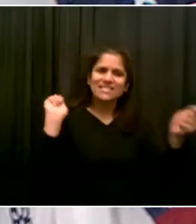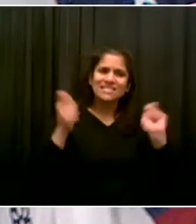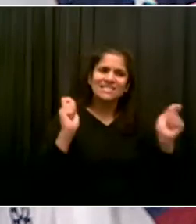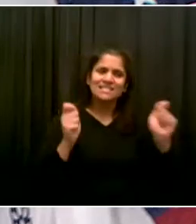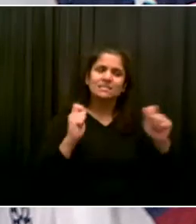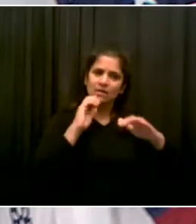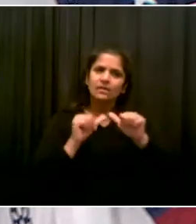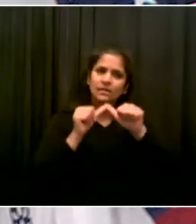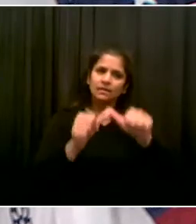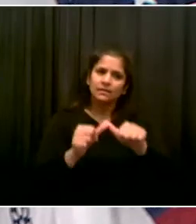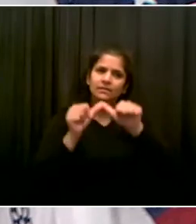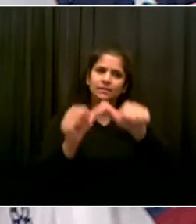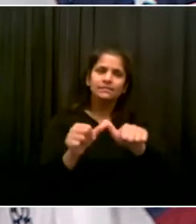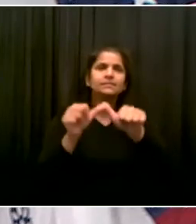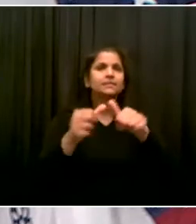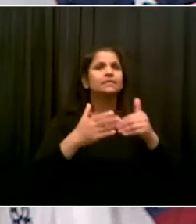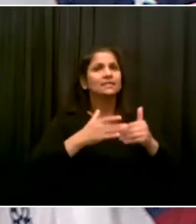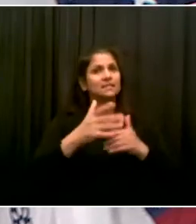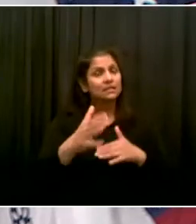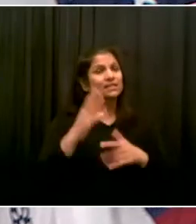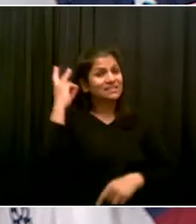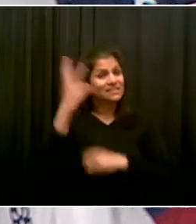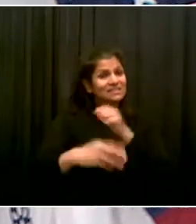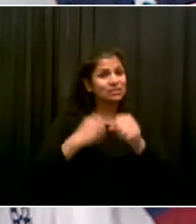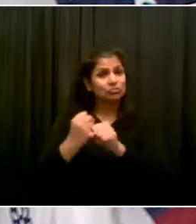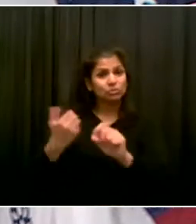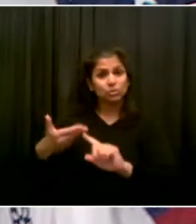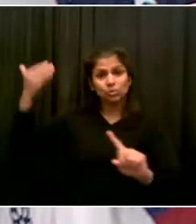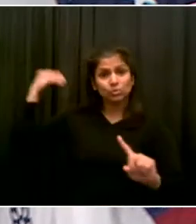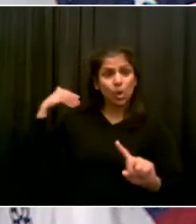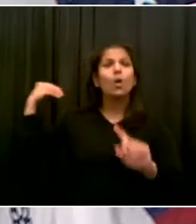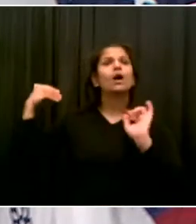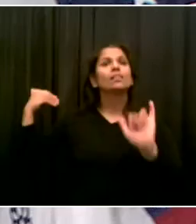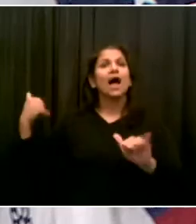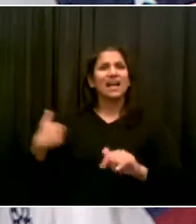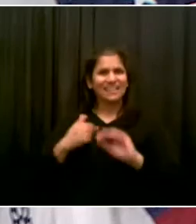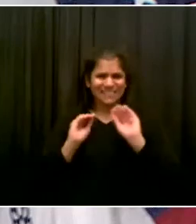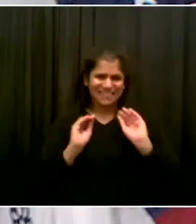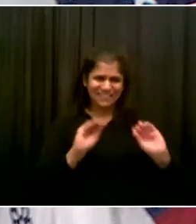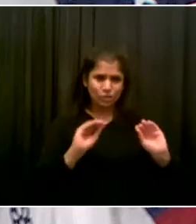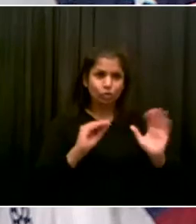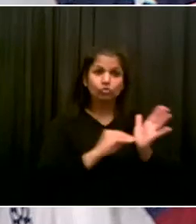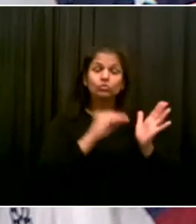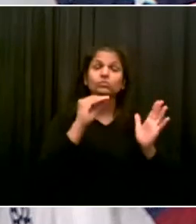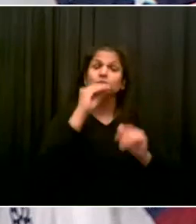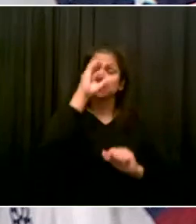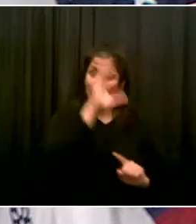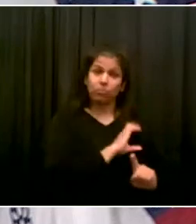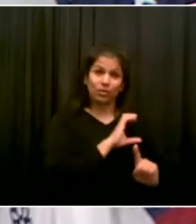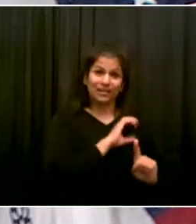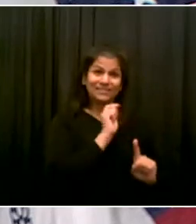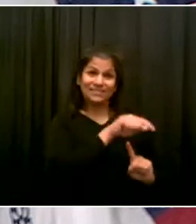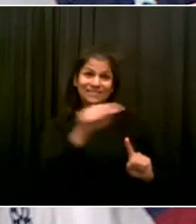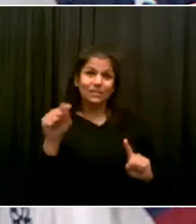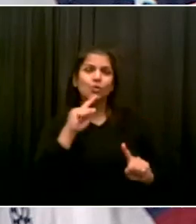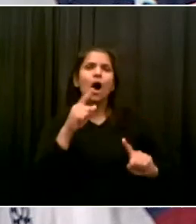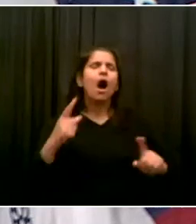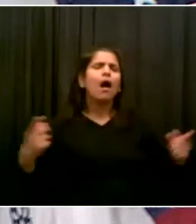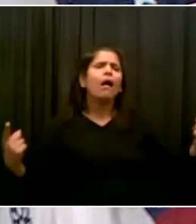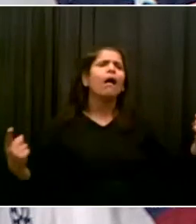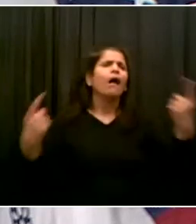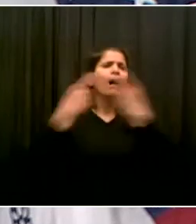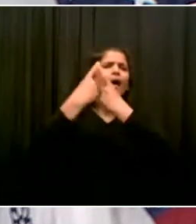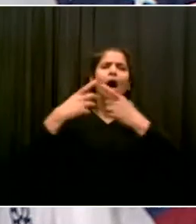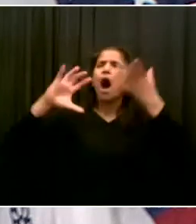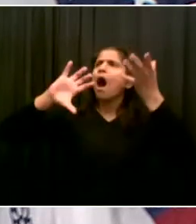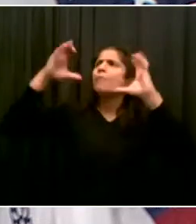and continue, but that's one example right there. A lot has been different because we teach officers differently, and that proves that you can make an